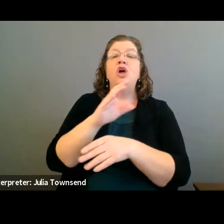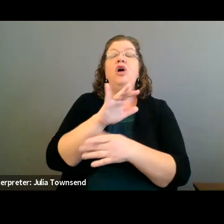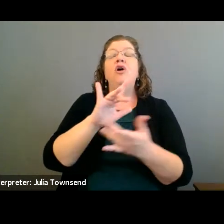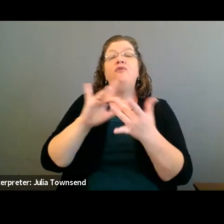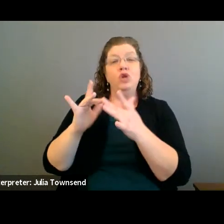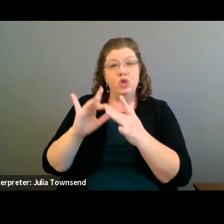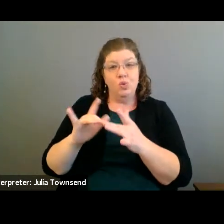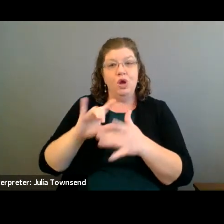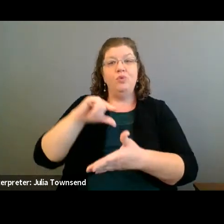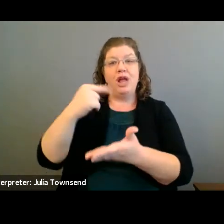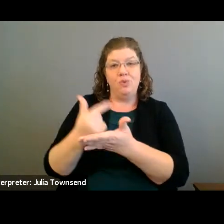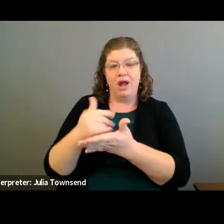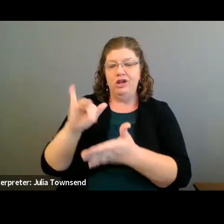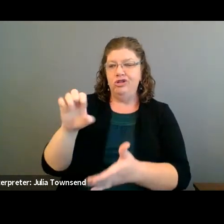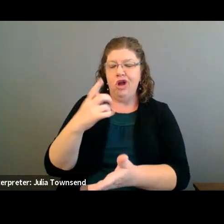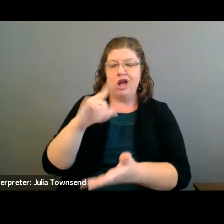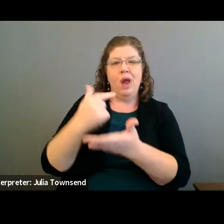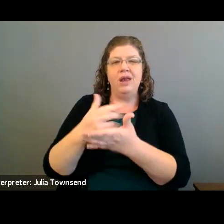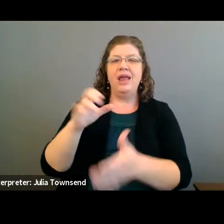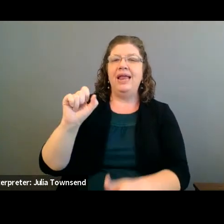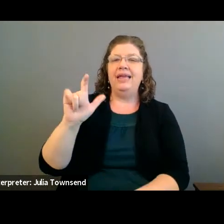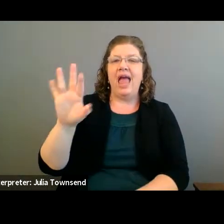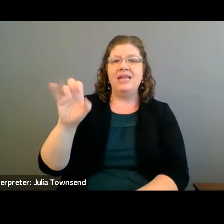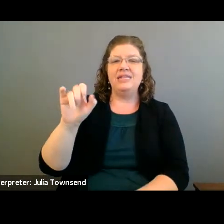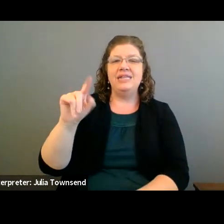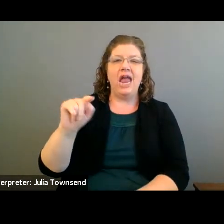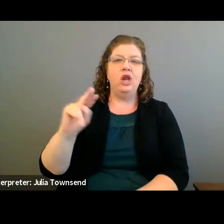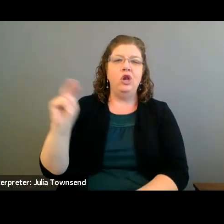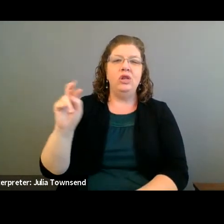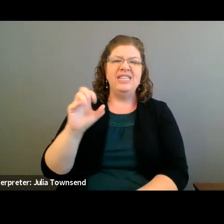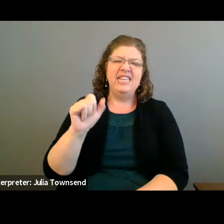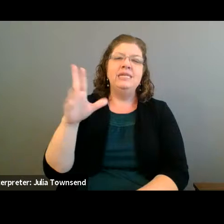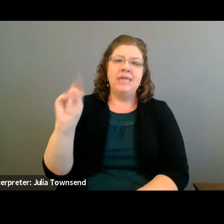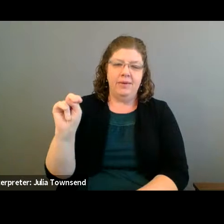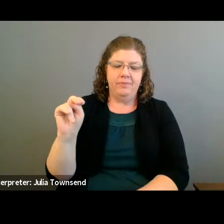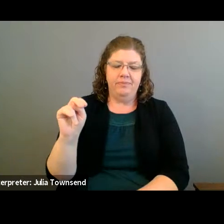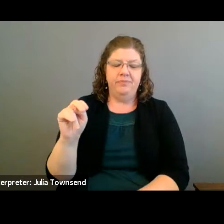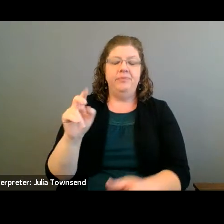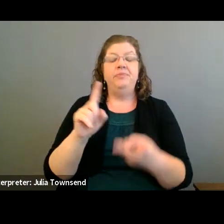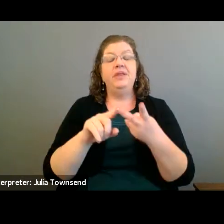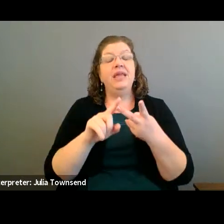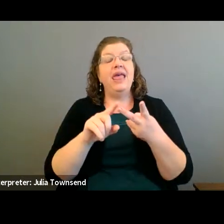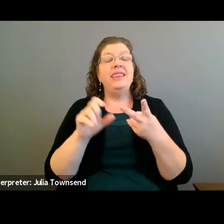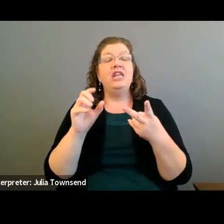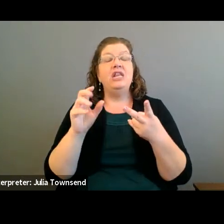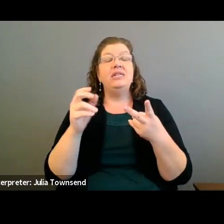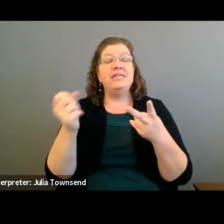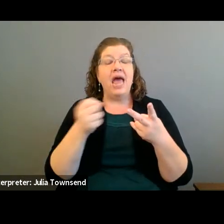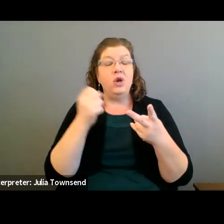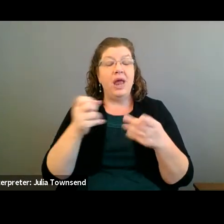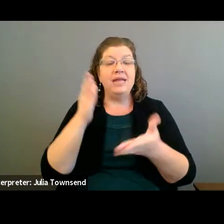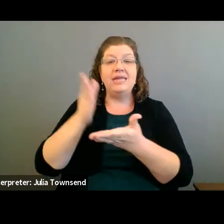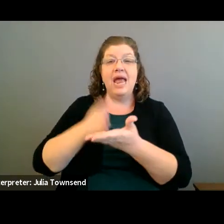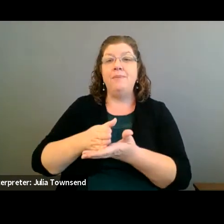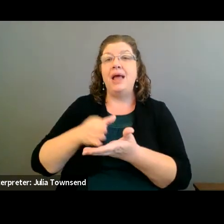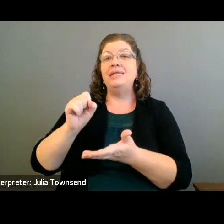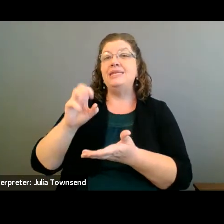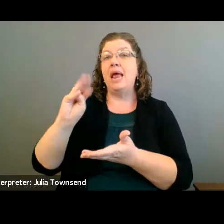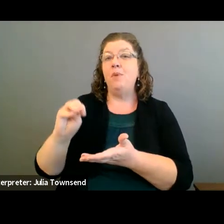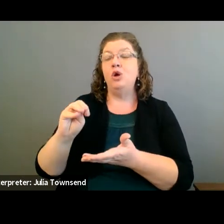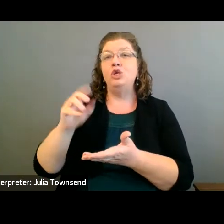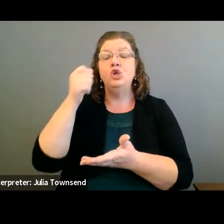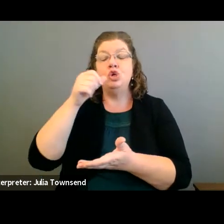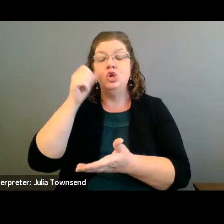to Joshua. I also covered a lot of territory on Saturday. I stopped by the San Marcos Girls Soccer CIF Championship qualifier